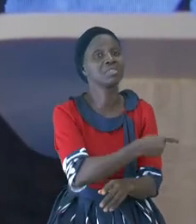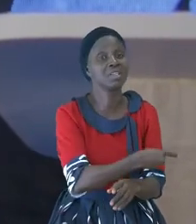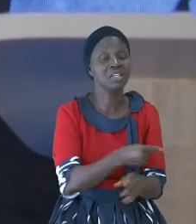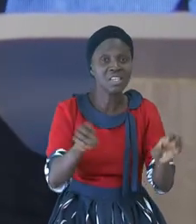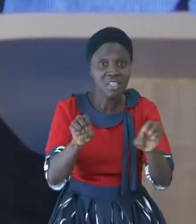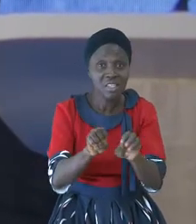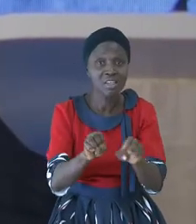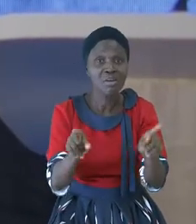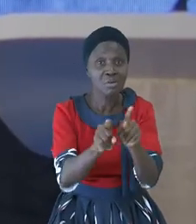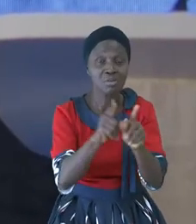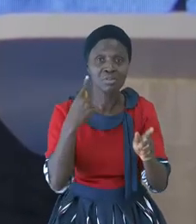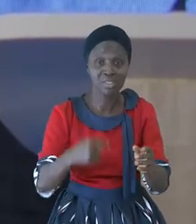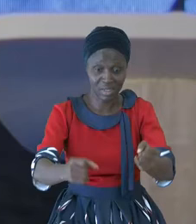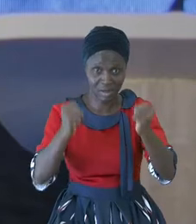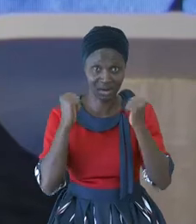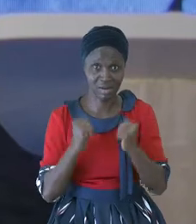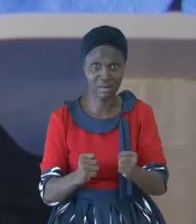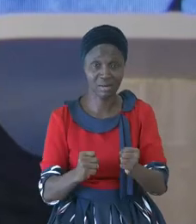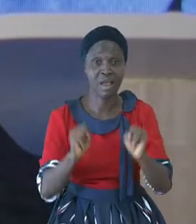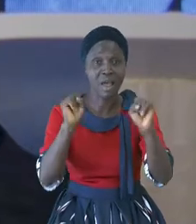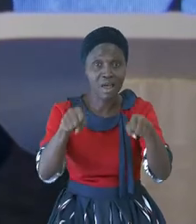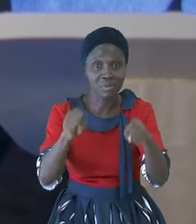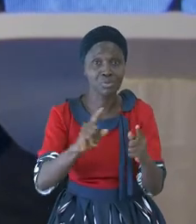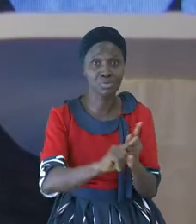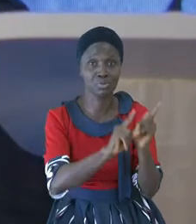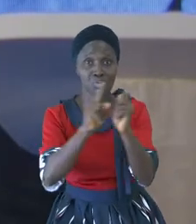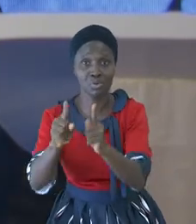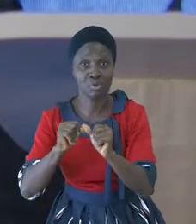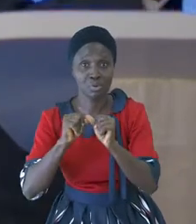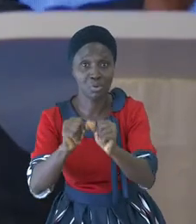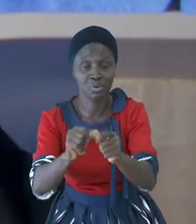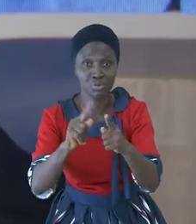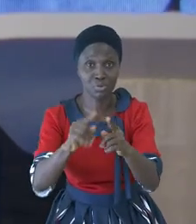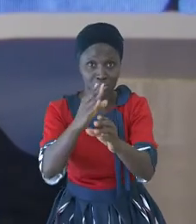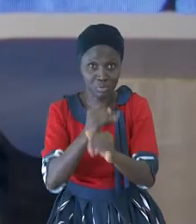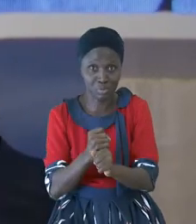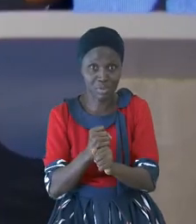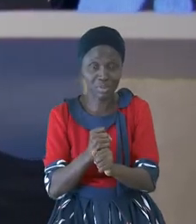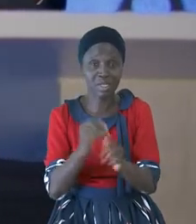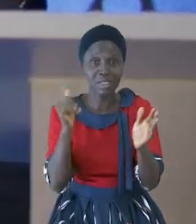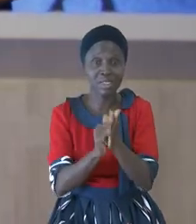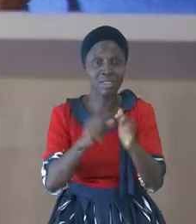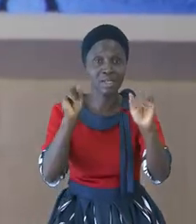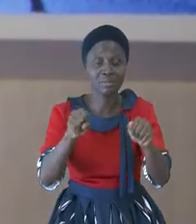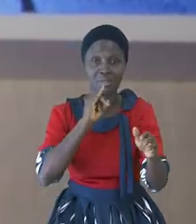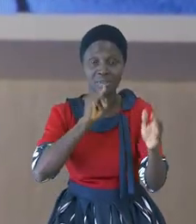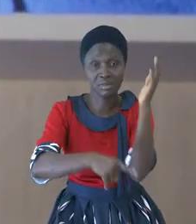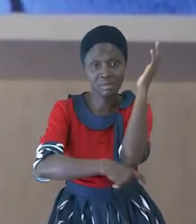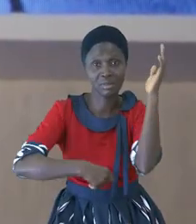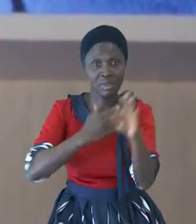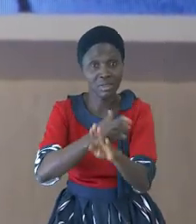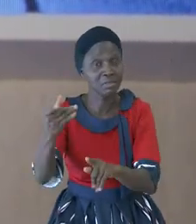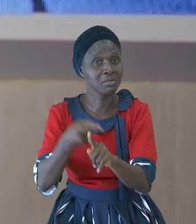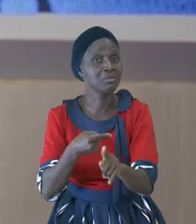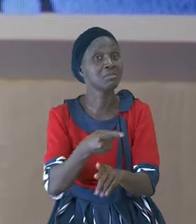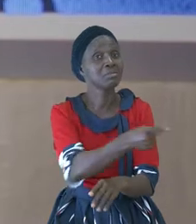the ability to go on and to pursue and to possess, that ability is taken away from them. Then they say,